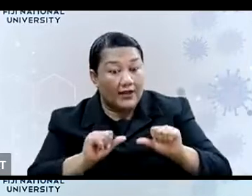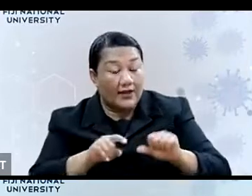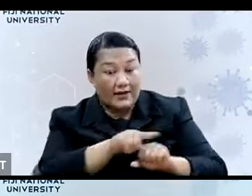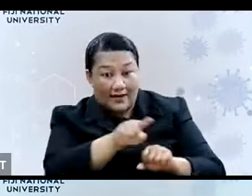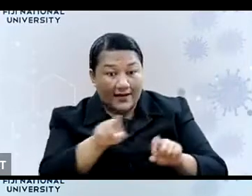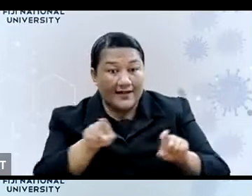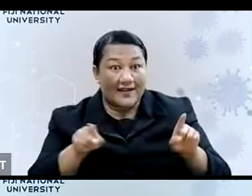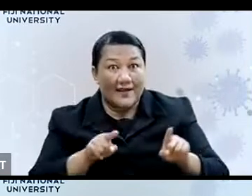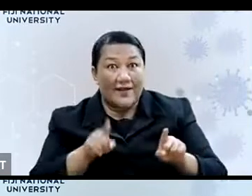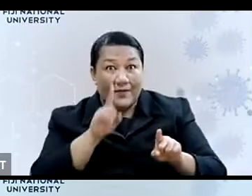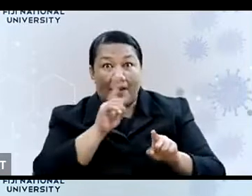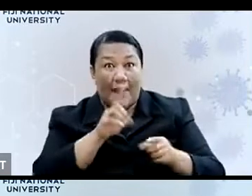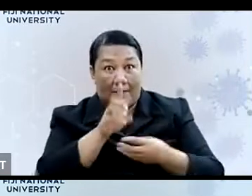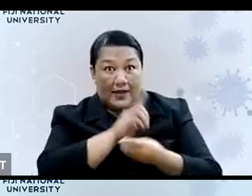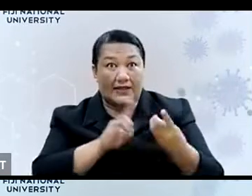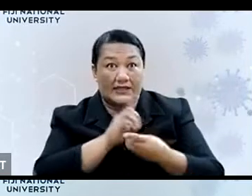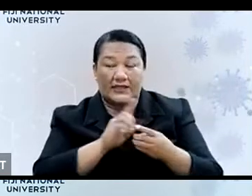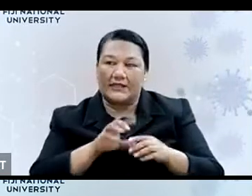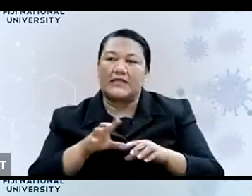very similar across the world.